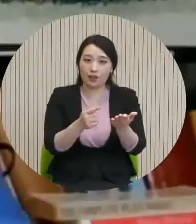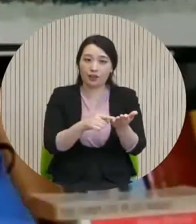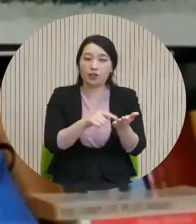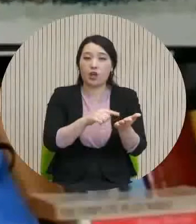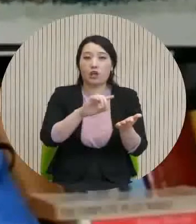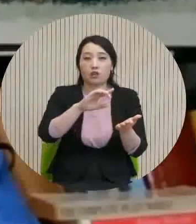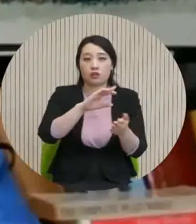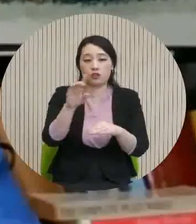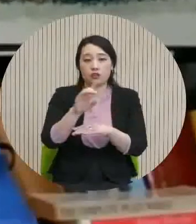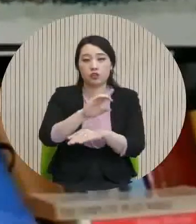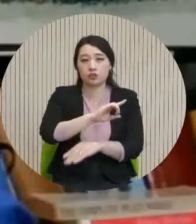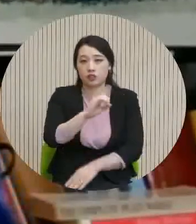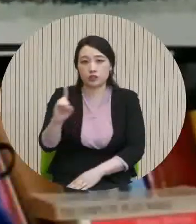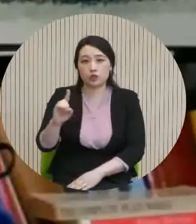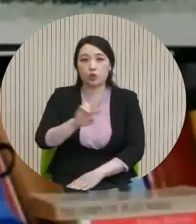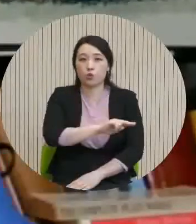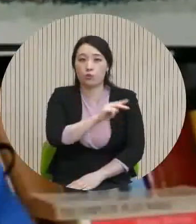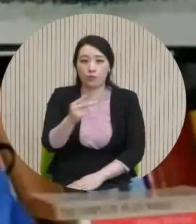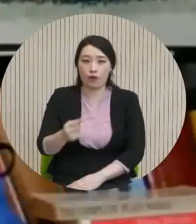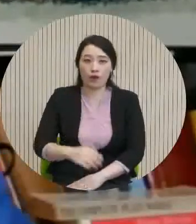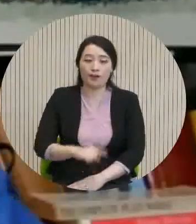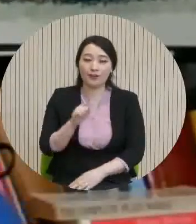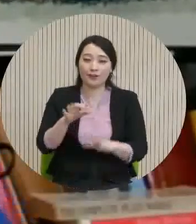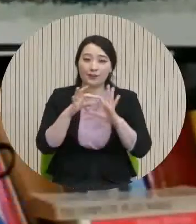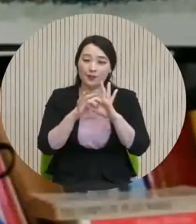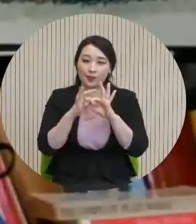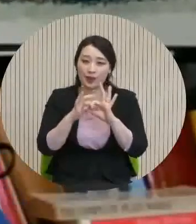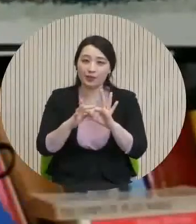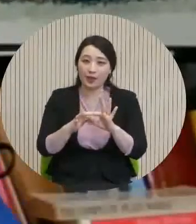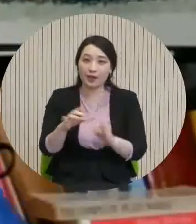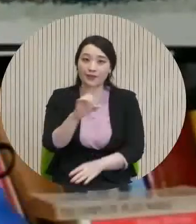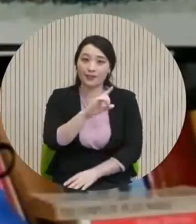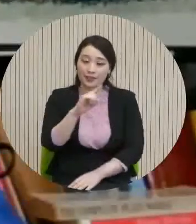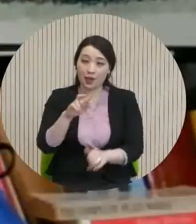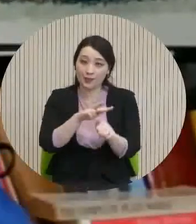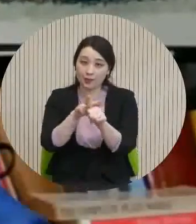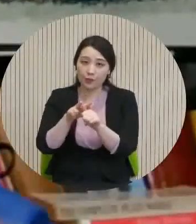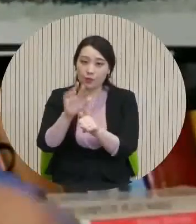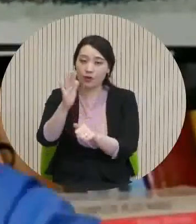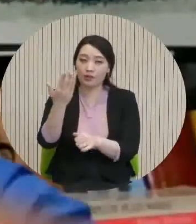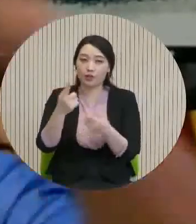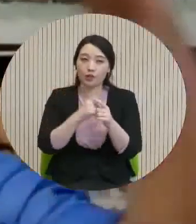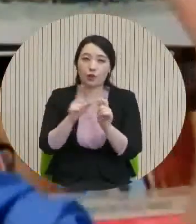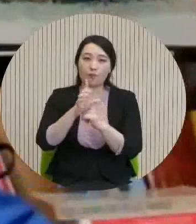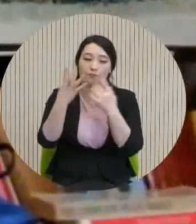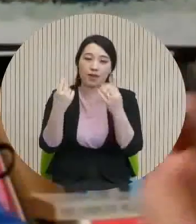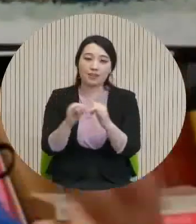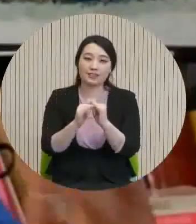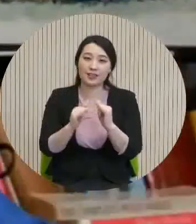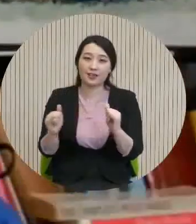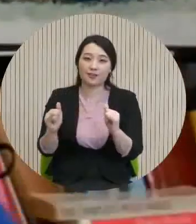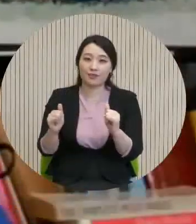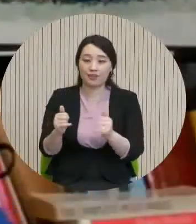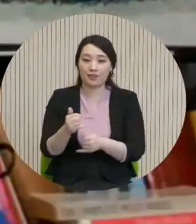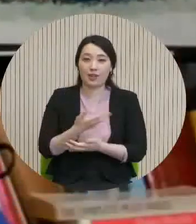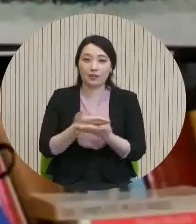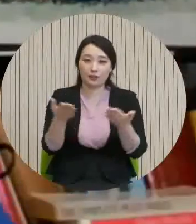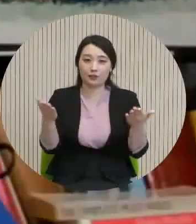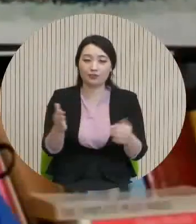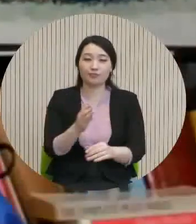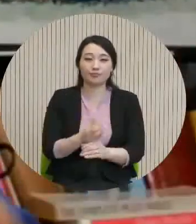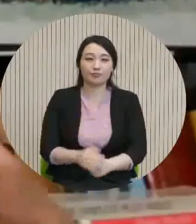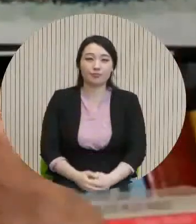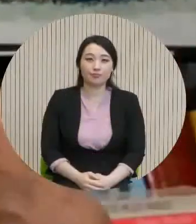enhance the way in which they can be delivered or used. With this proliferation of digital